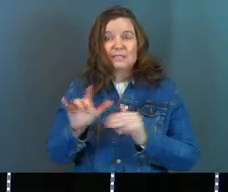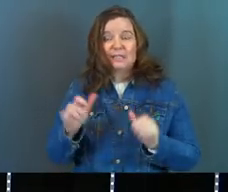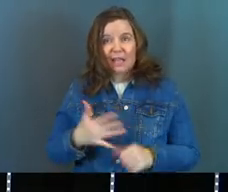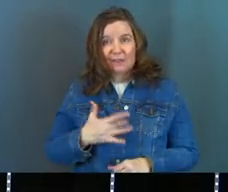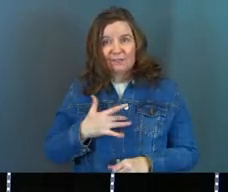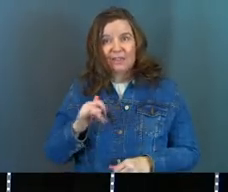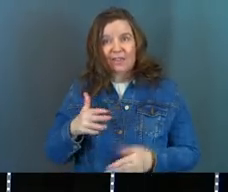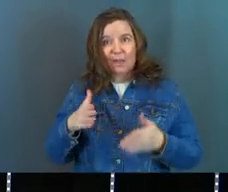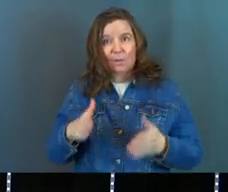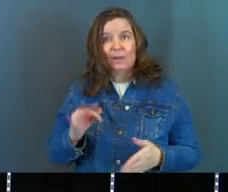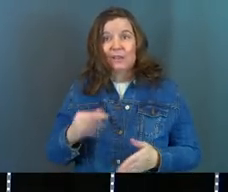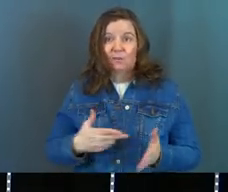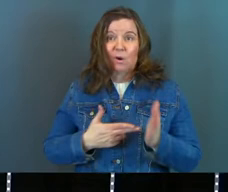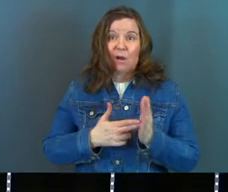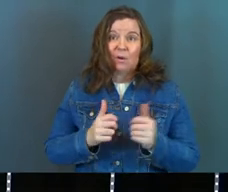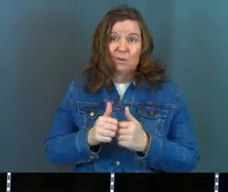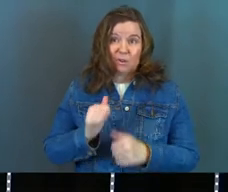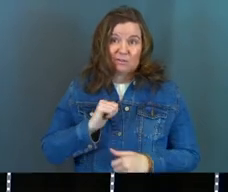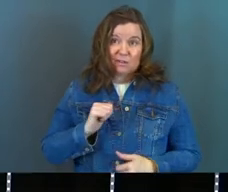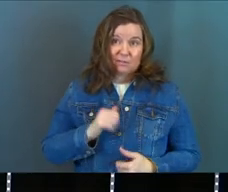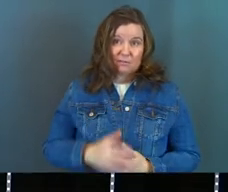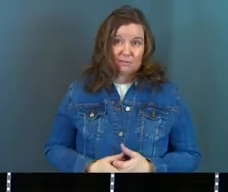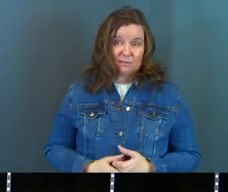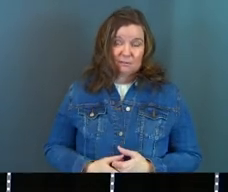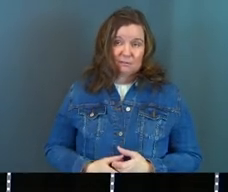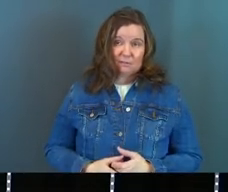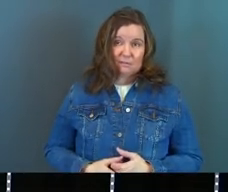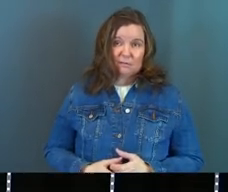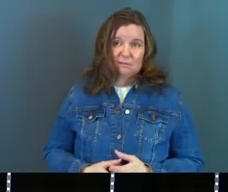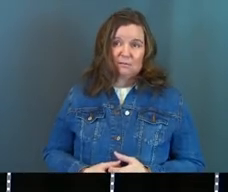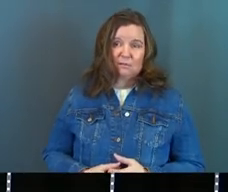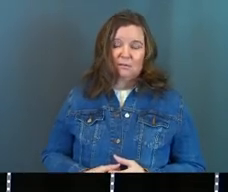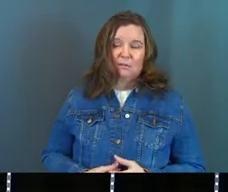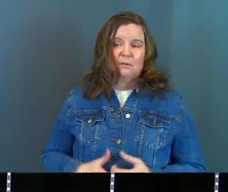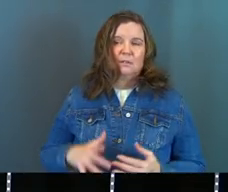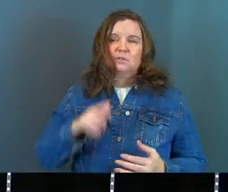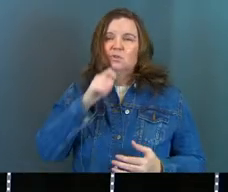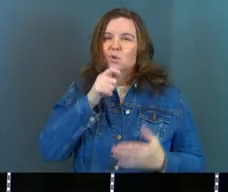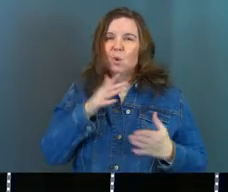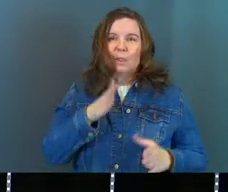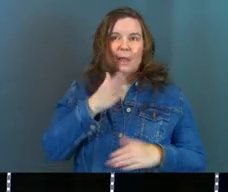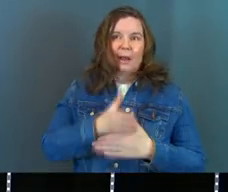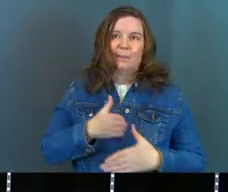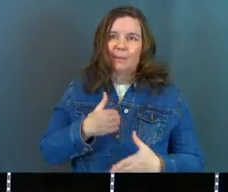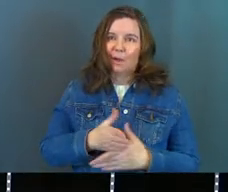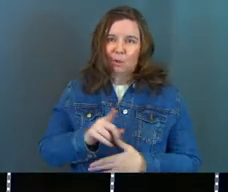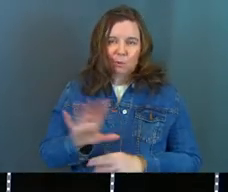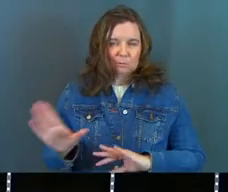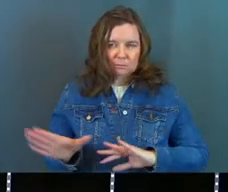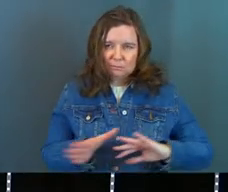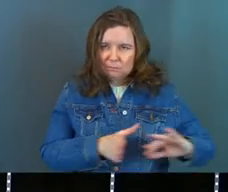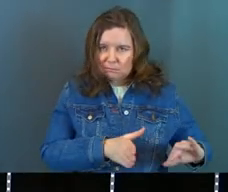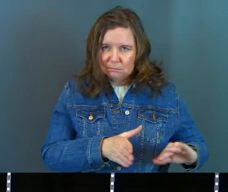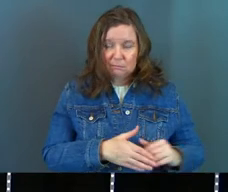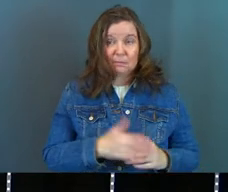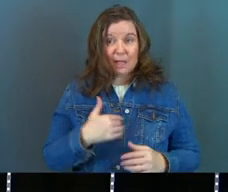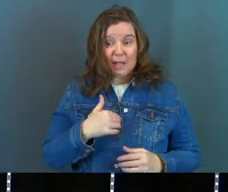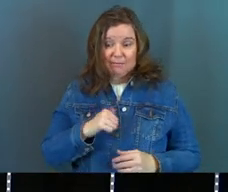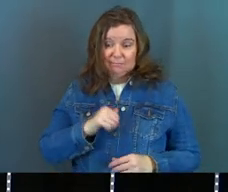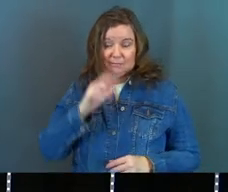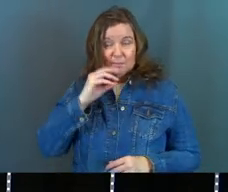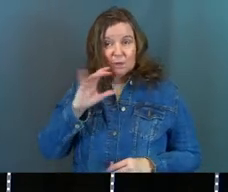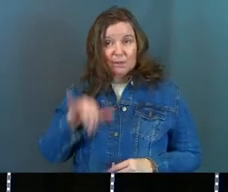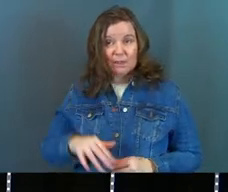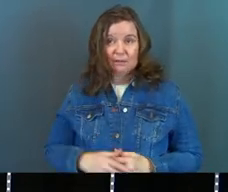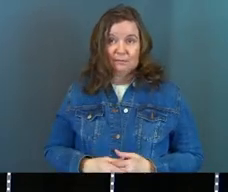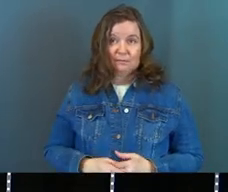can feel that way if we're honest with ourselves. Just don't let it bug you. I've been there.